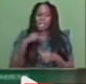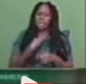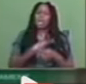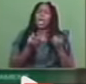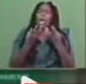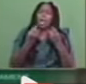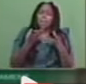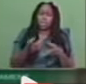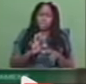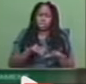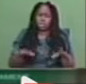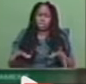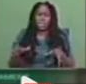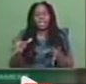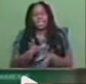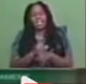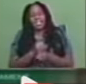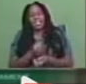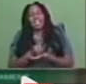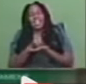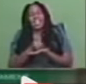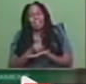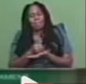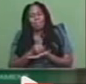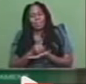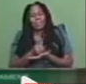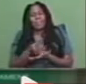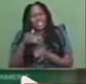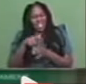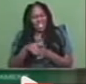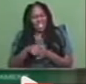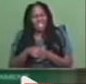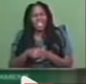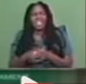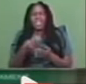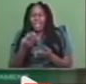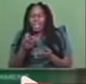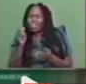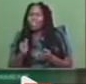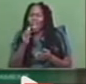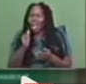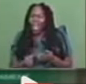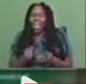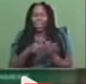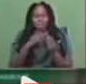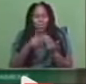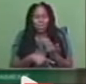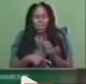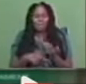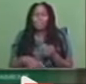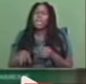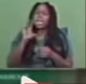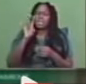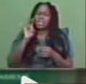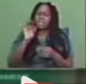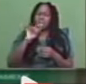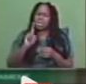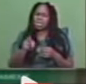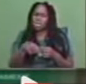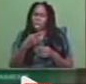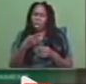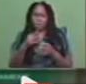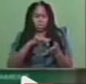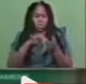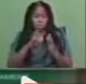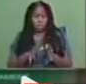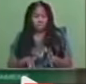this program and for what period. Do these grants cover all 79,000 students for the almost 200 days